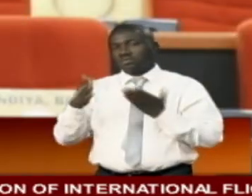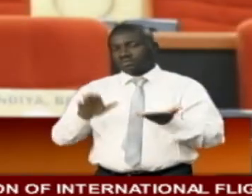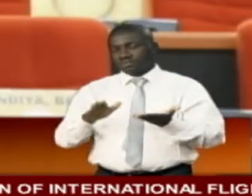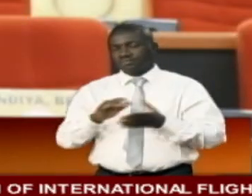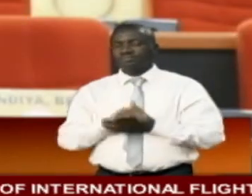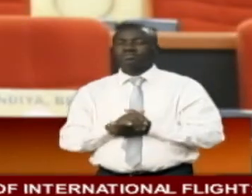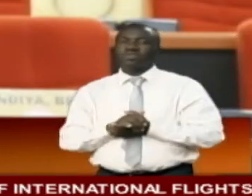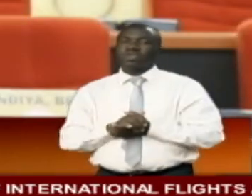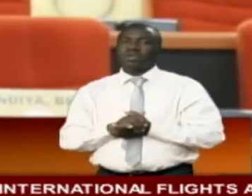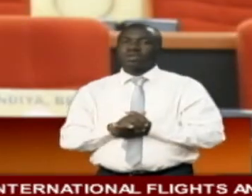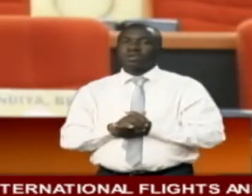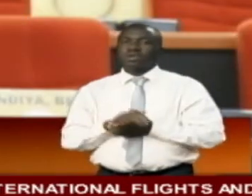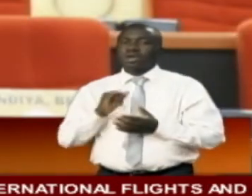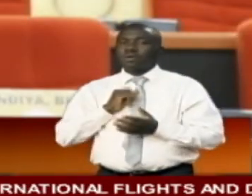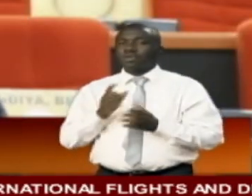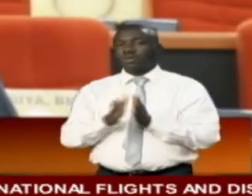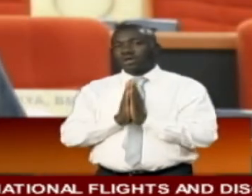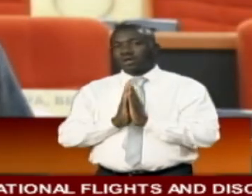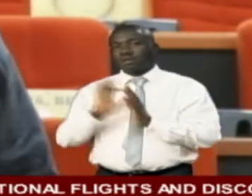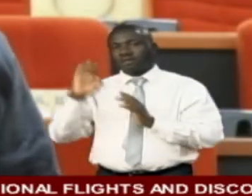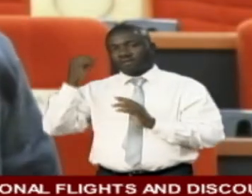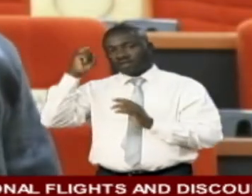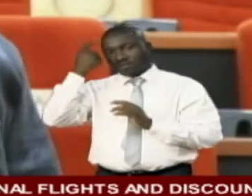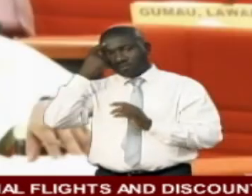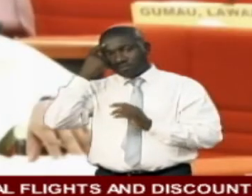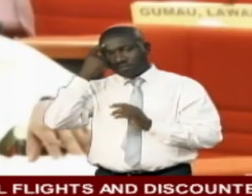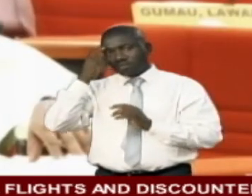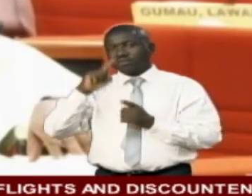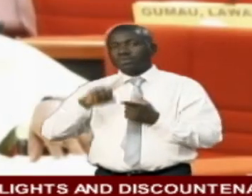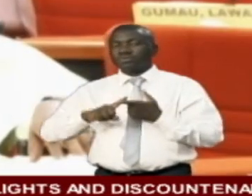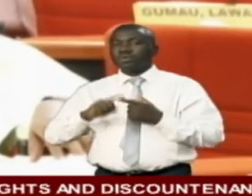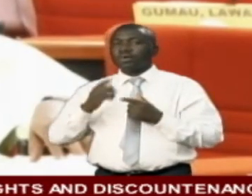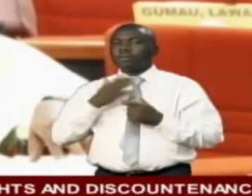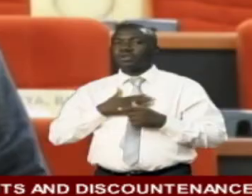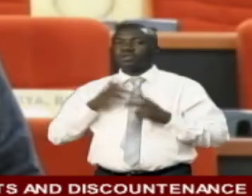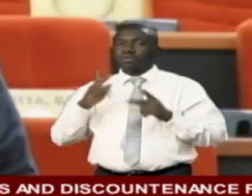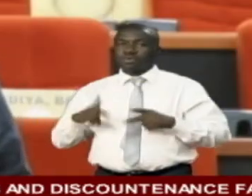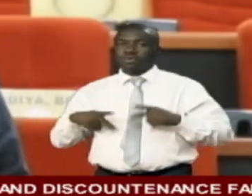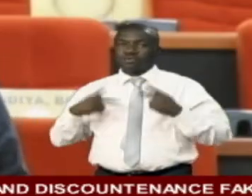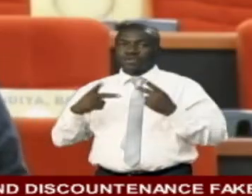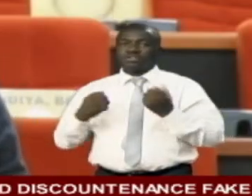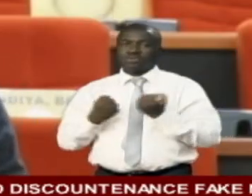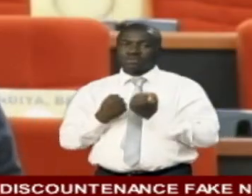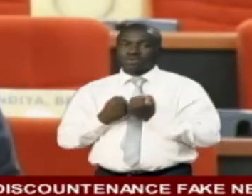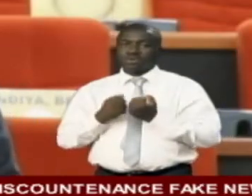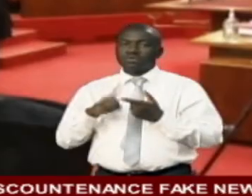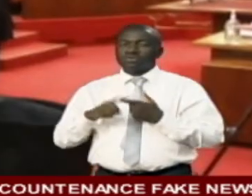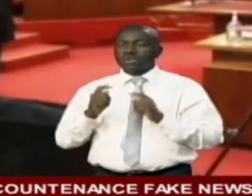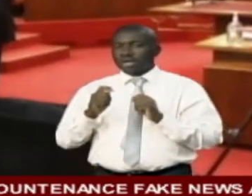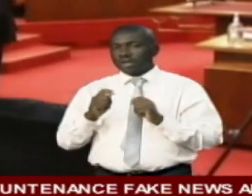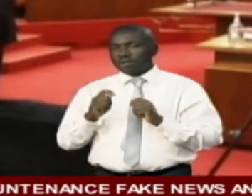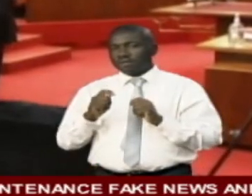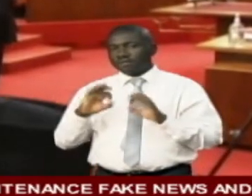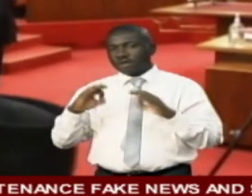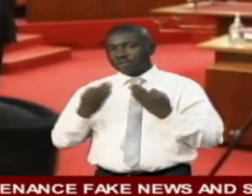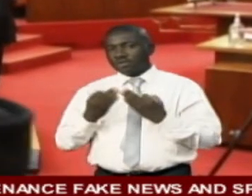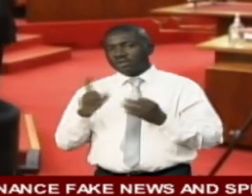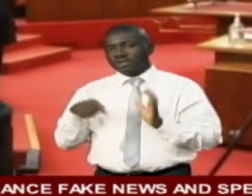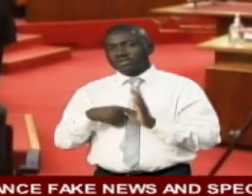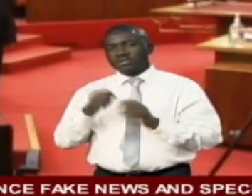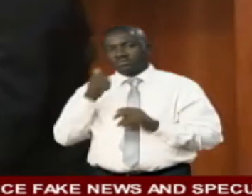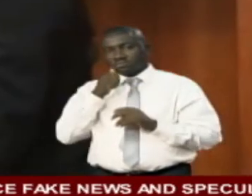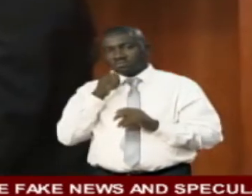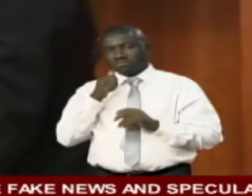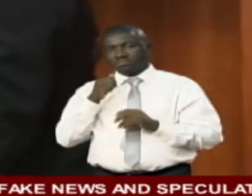to urge the federal government to try and provide succor to the immediate family of this young lady. Senate has